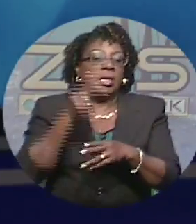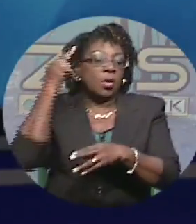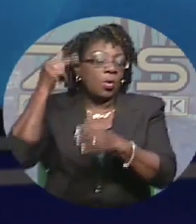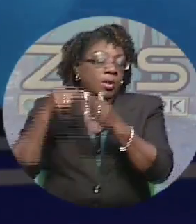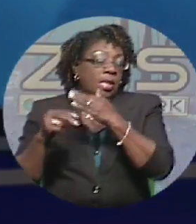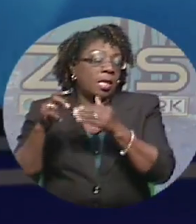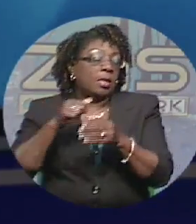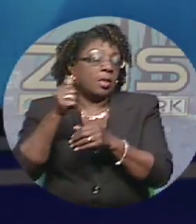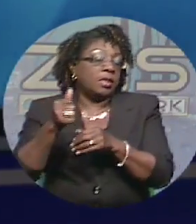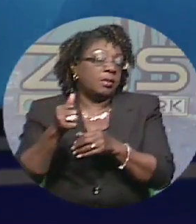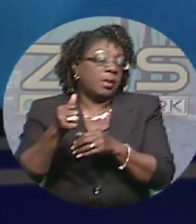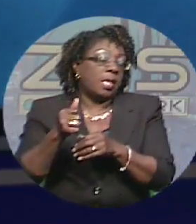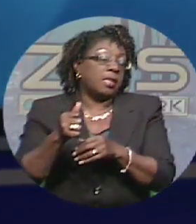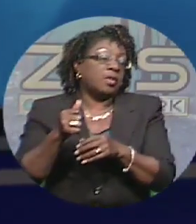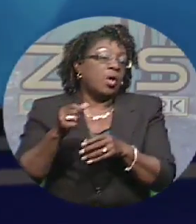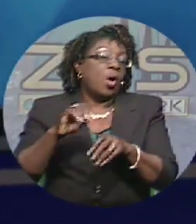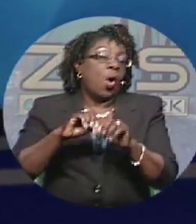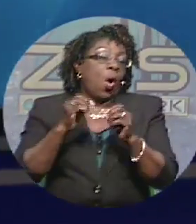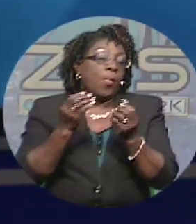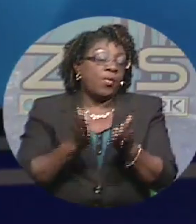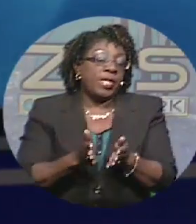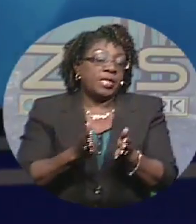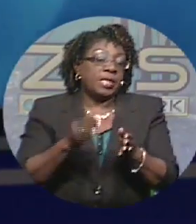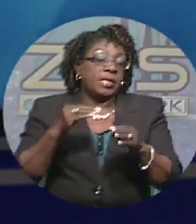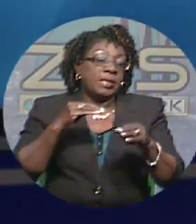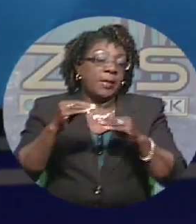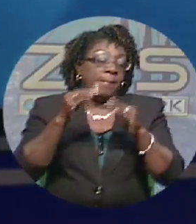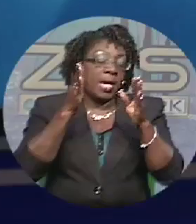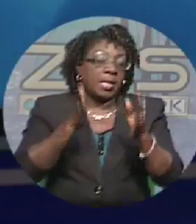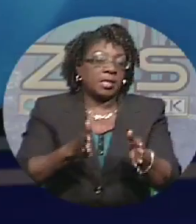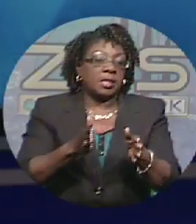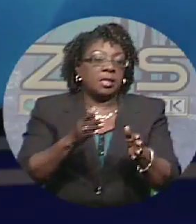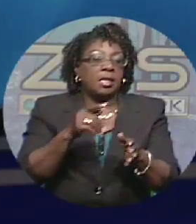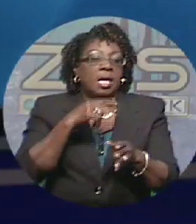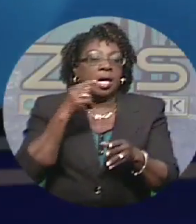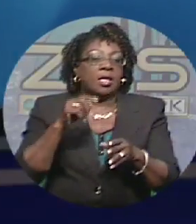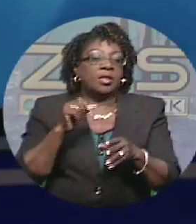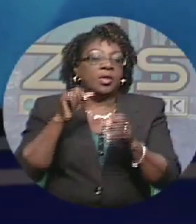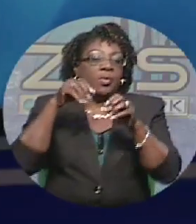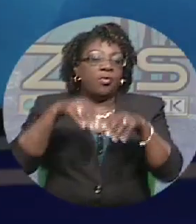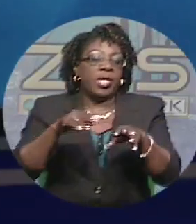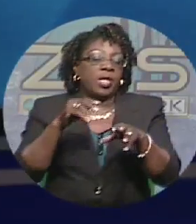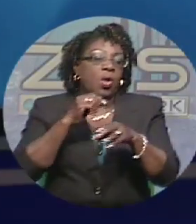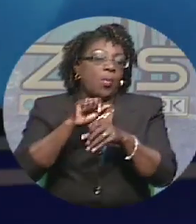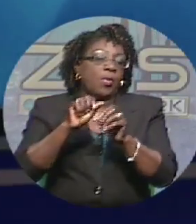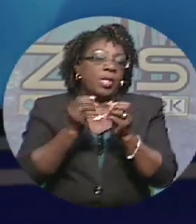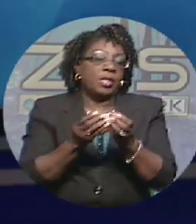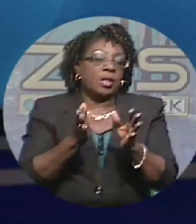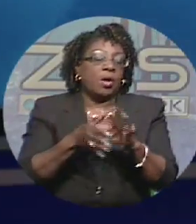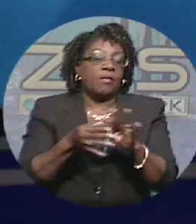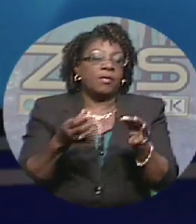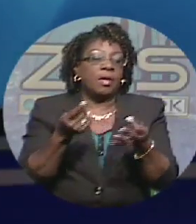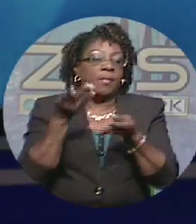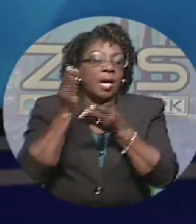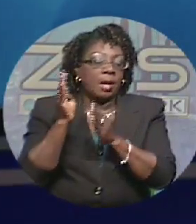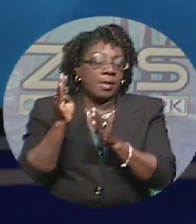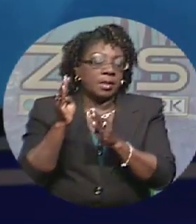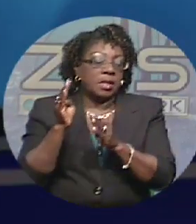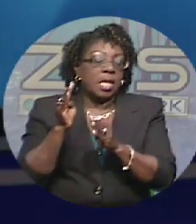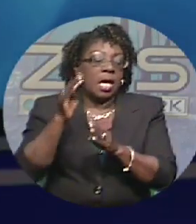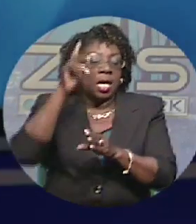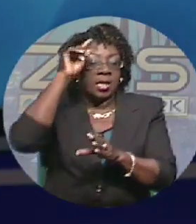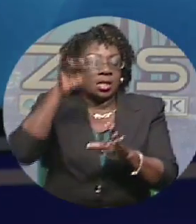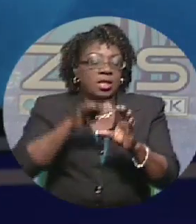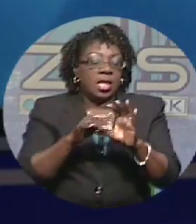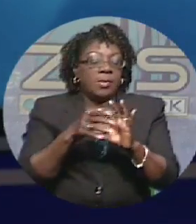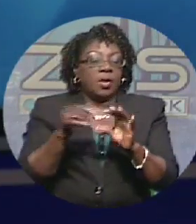as operations manager. Dargavich is a former president of the Marina Operators of the Bahamas and served as chairman of the Barrier Islands Tourism